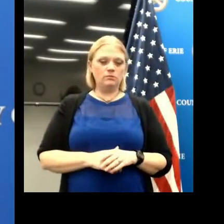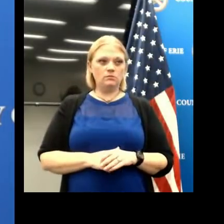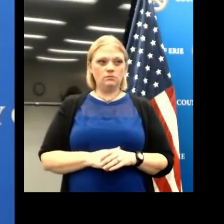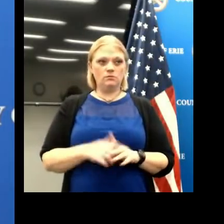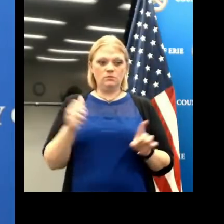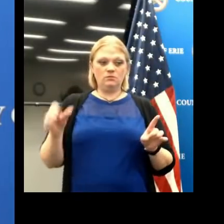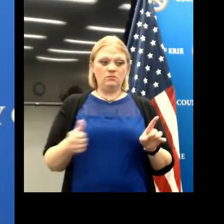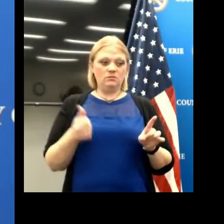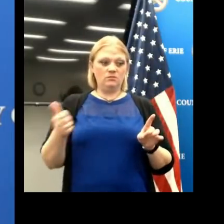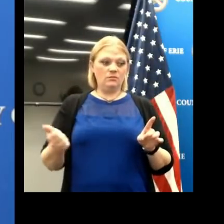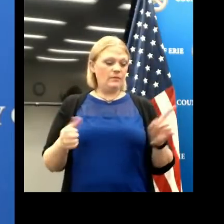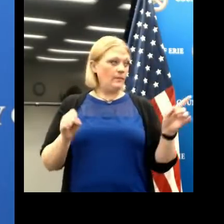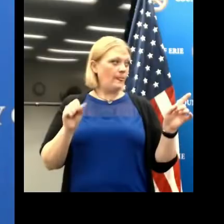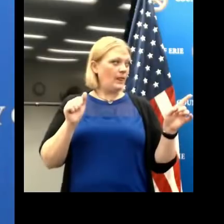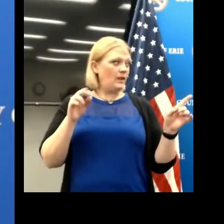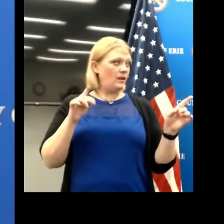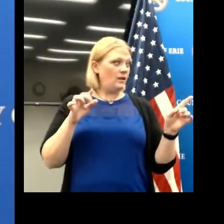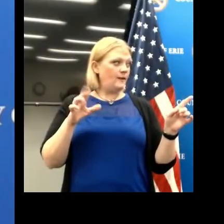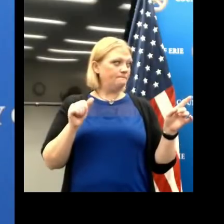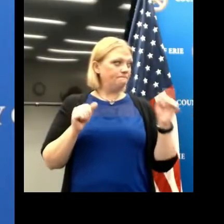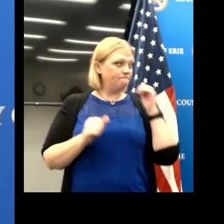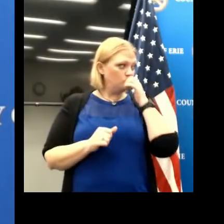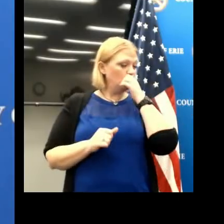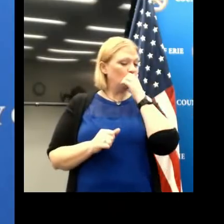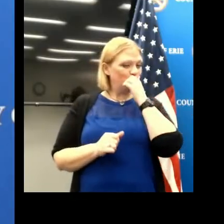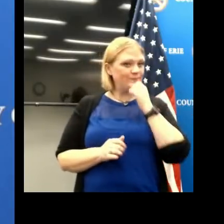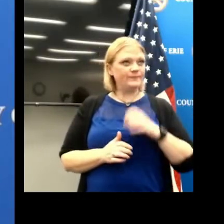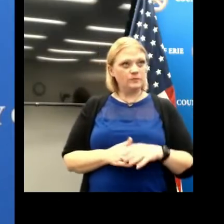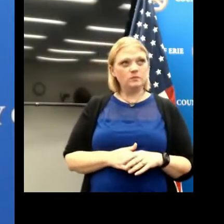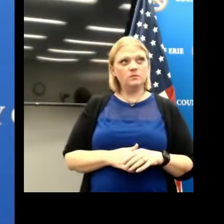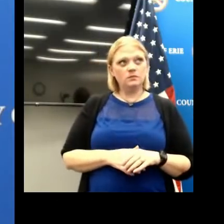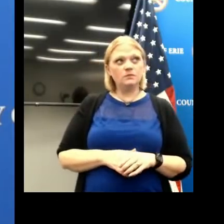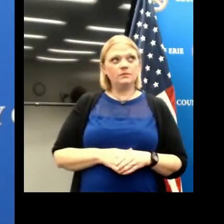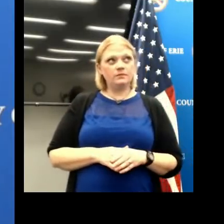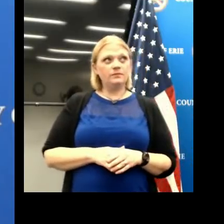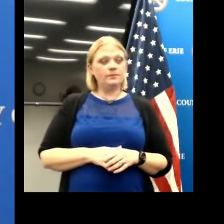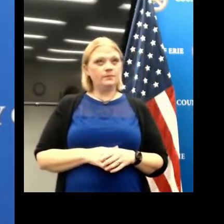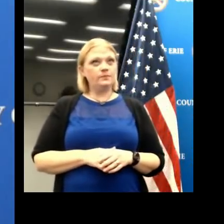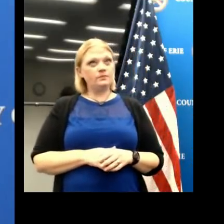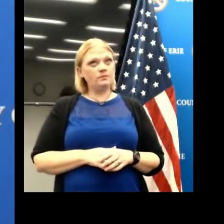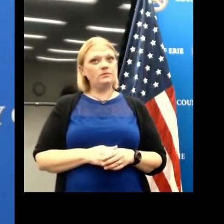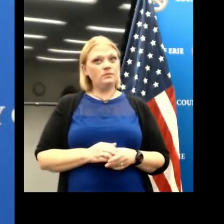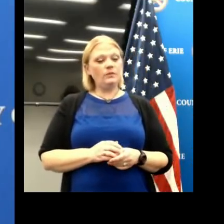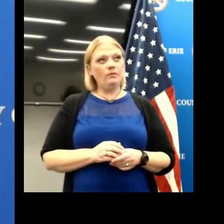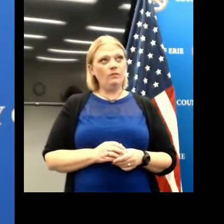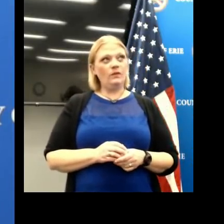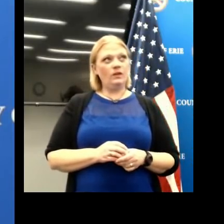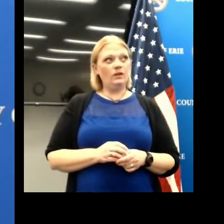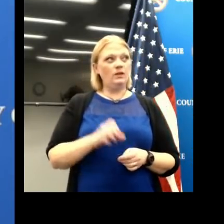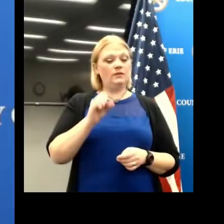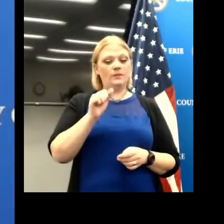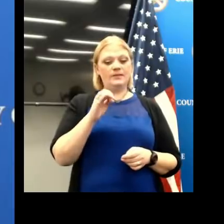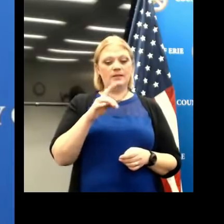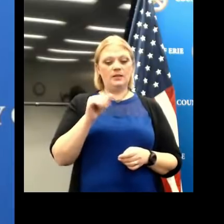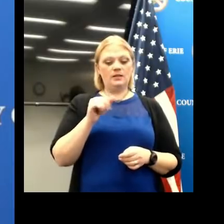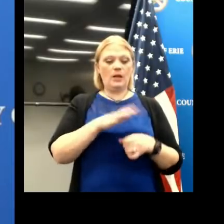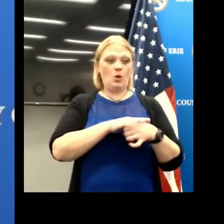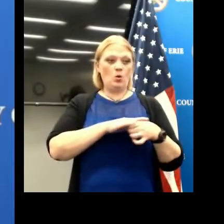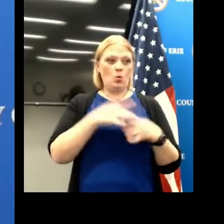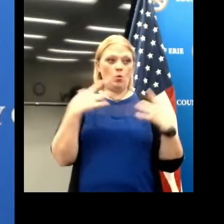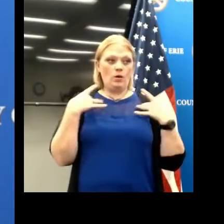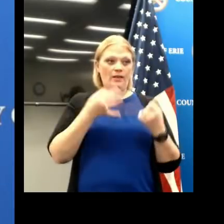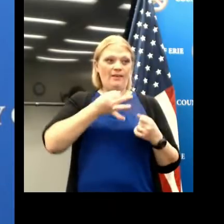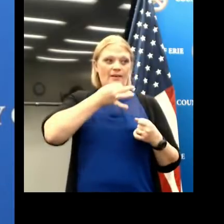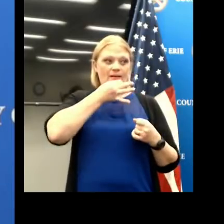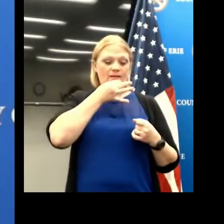Any other questions? Sandra, do you have a question? Yes, I did. Thank you. Local health experts seem to believe that there's